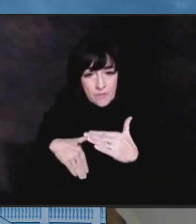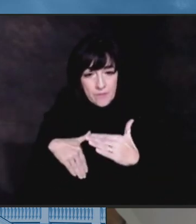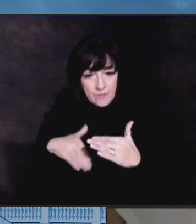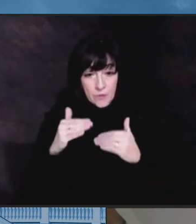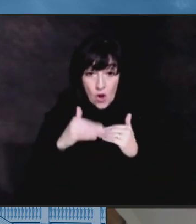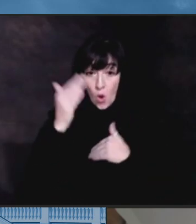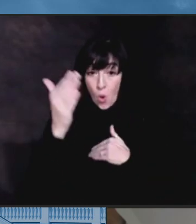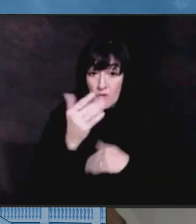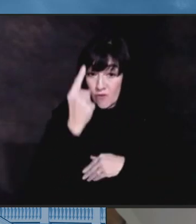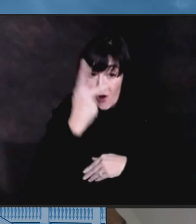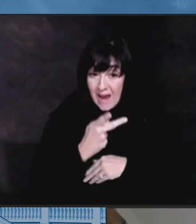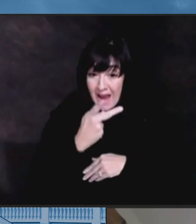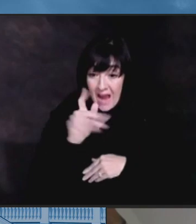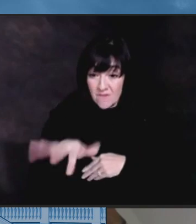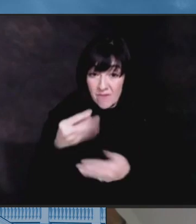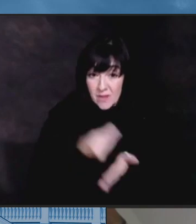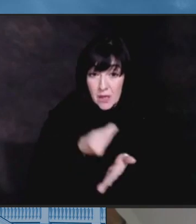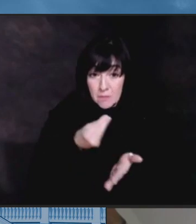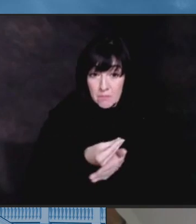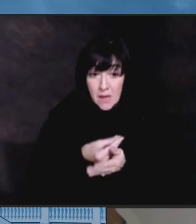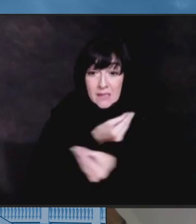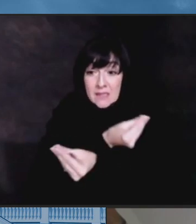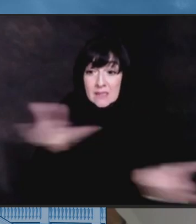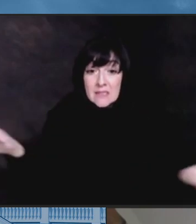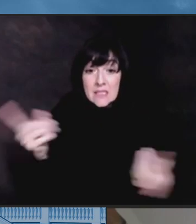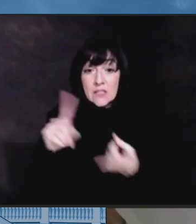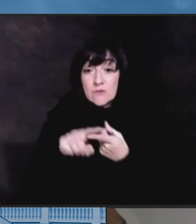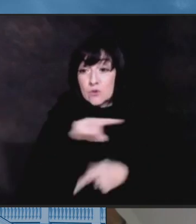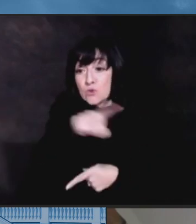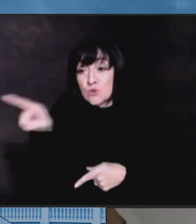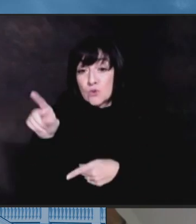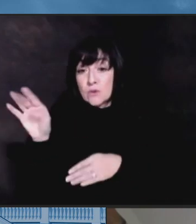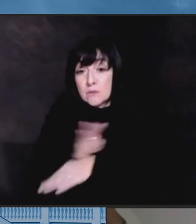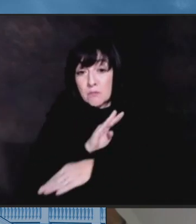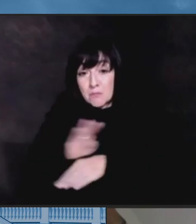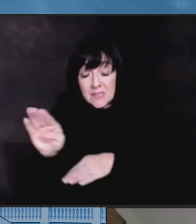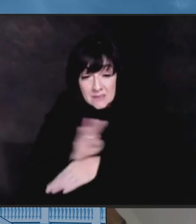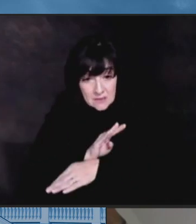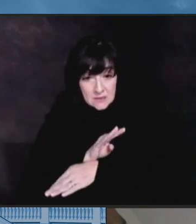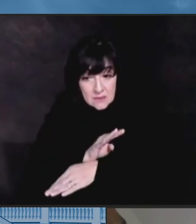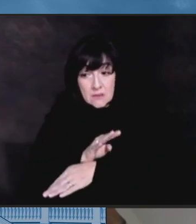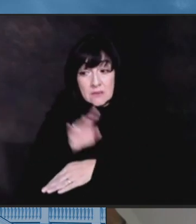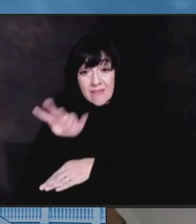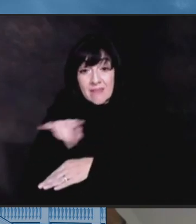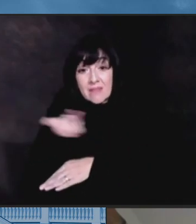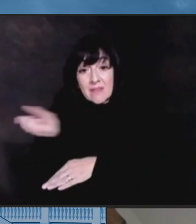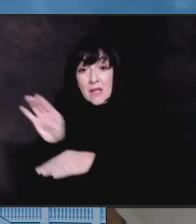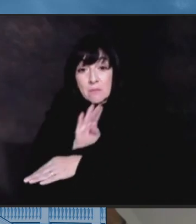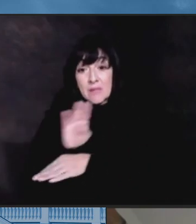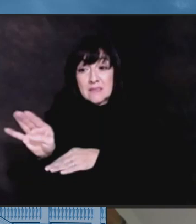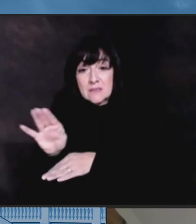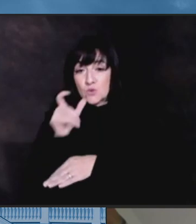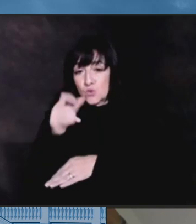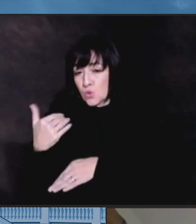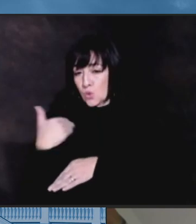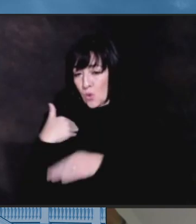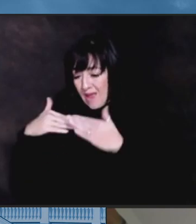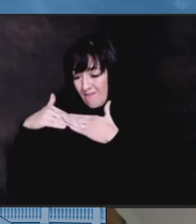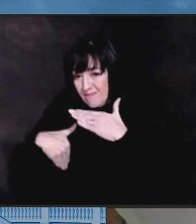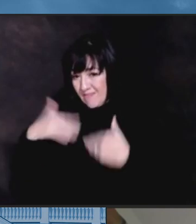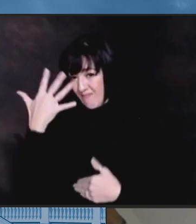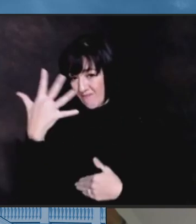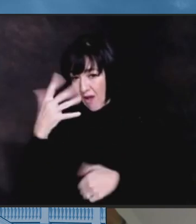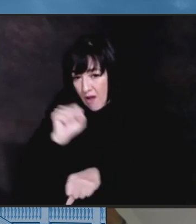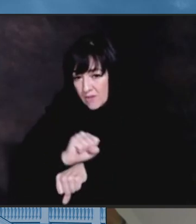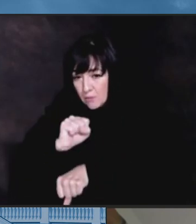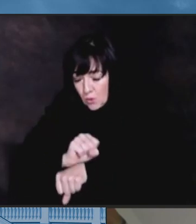those grants, more than half of the 2,500 grants have gone to businesses with fewer than 5 employees,